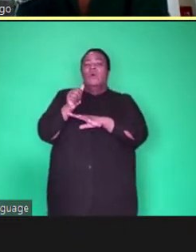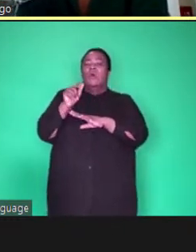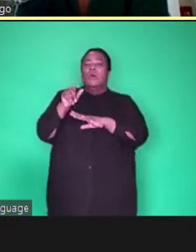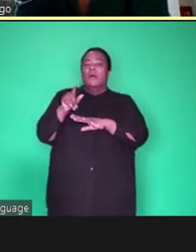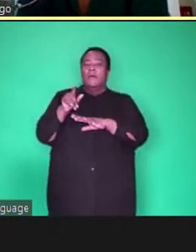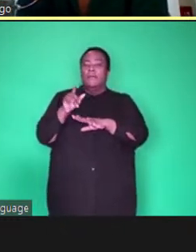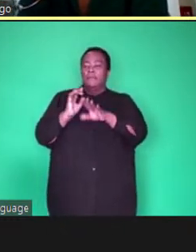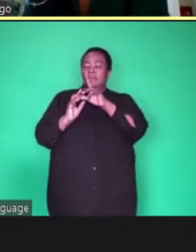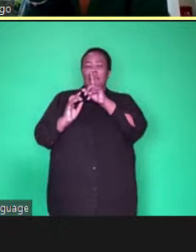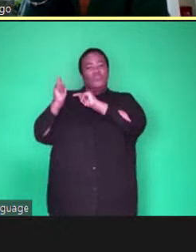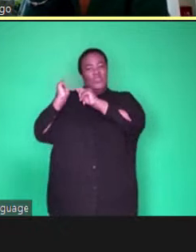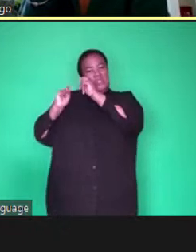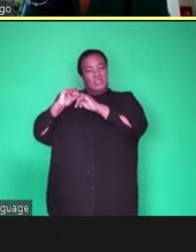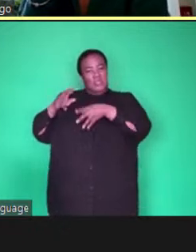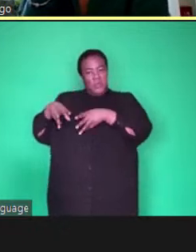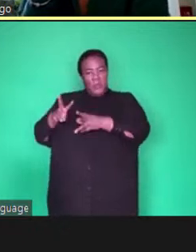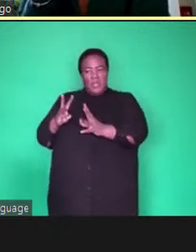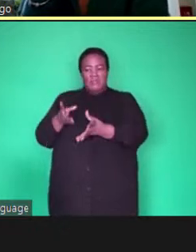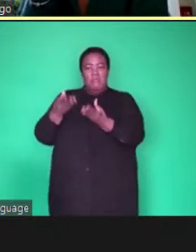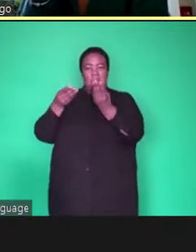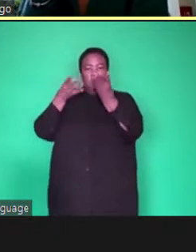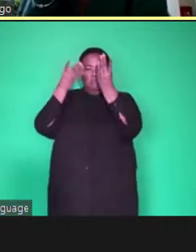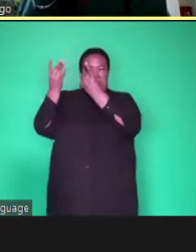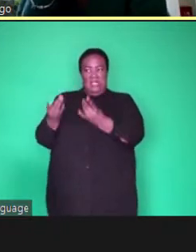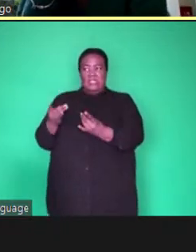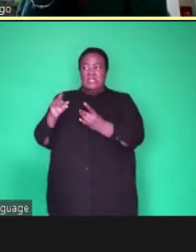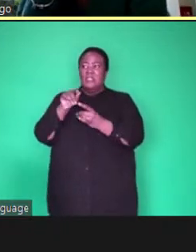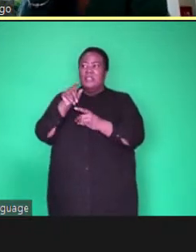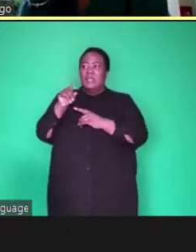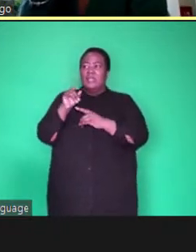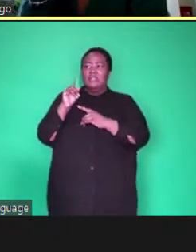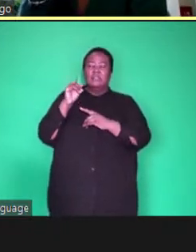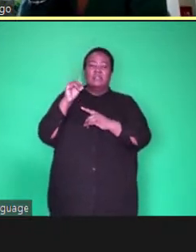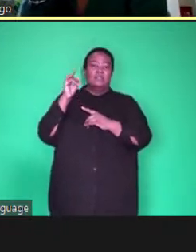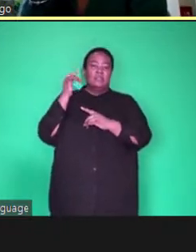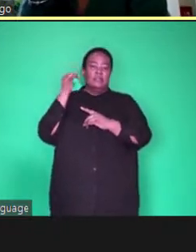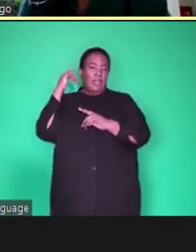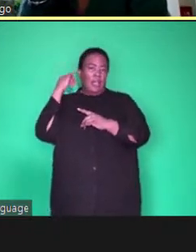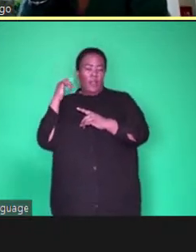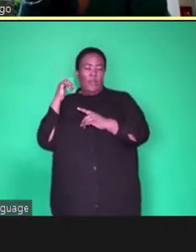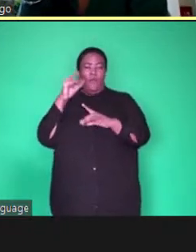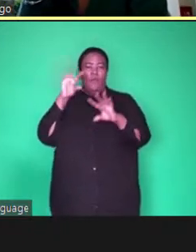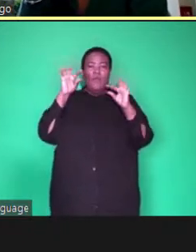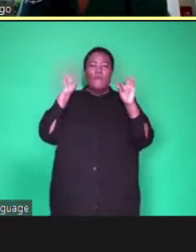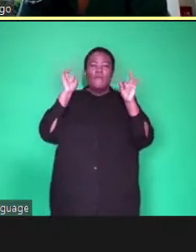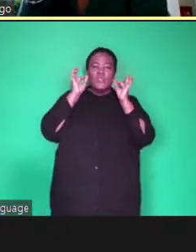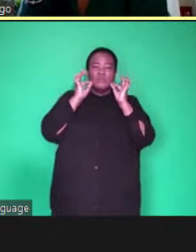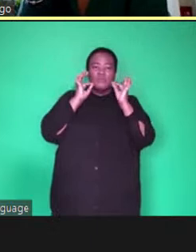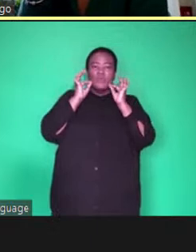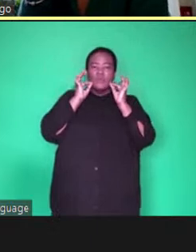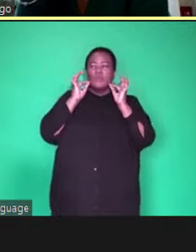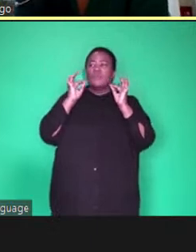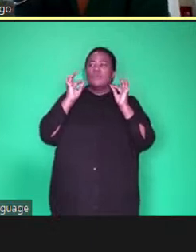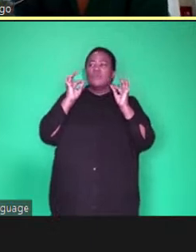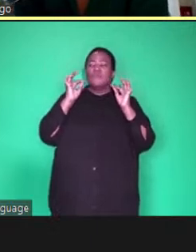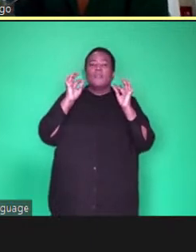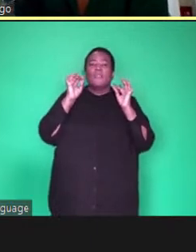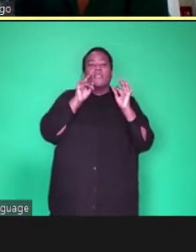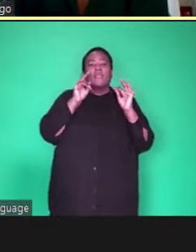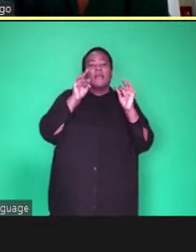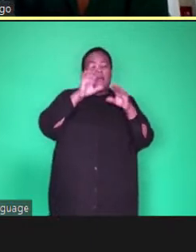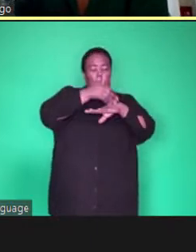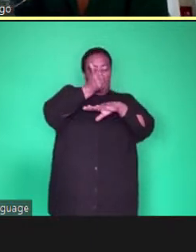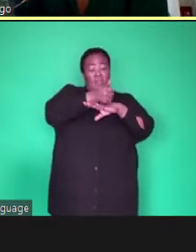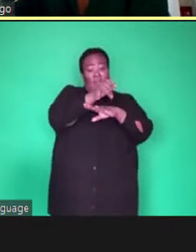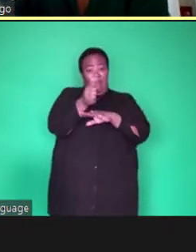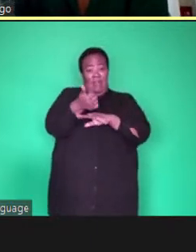National Statistical Office of Spain in yellow, and Facebook, an elaboration of Facebook data for the adult population. And as you